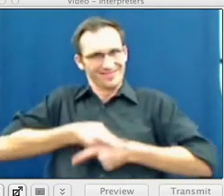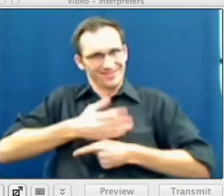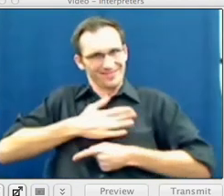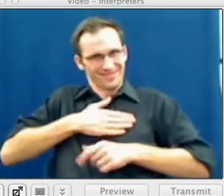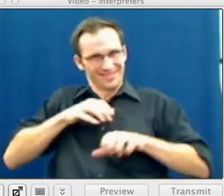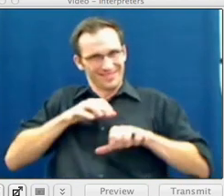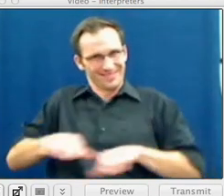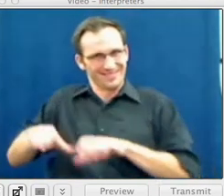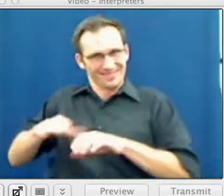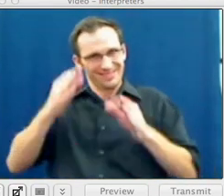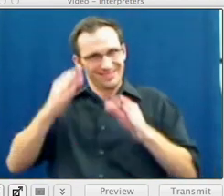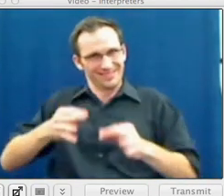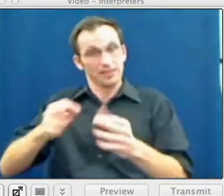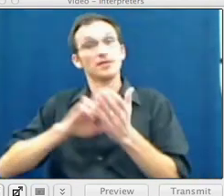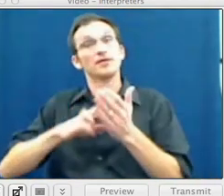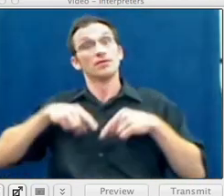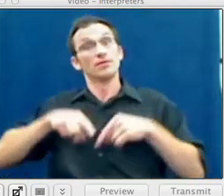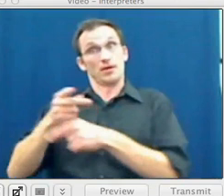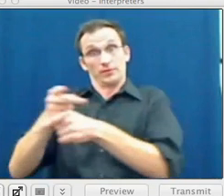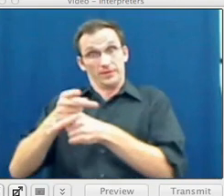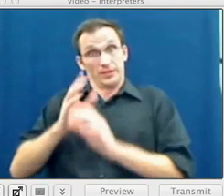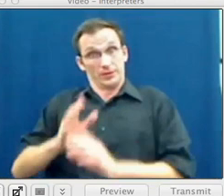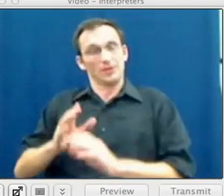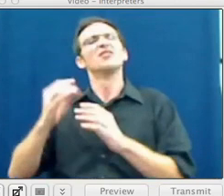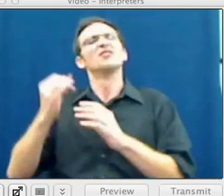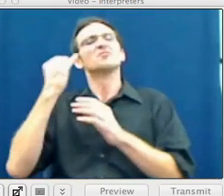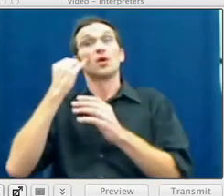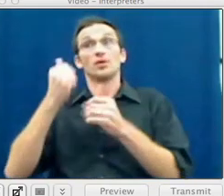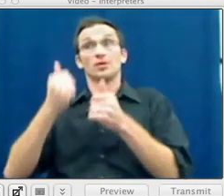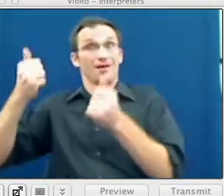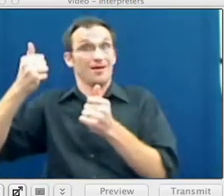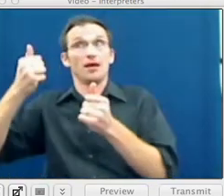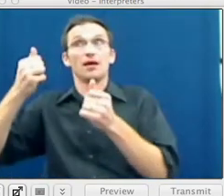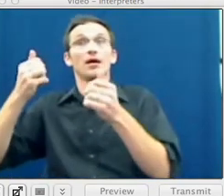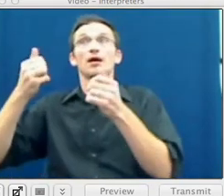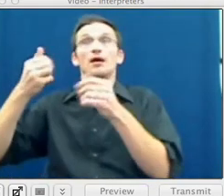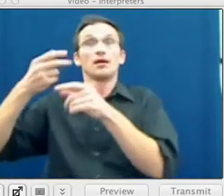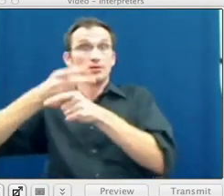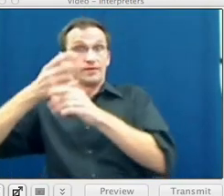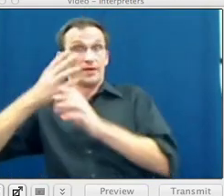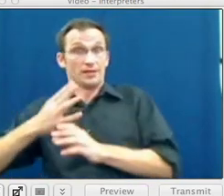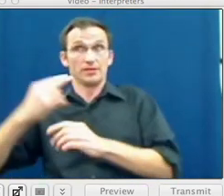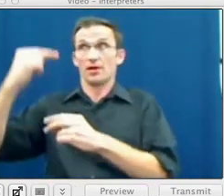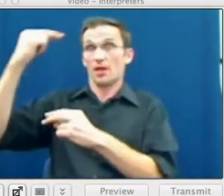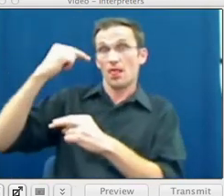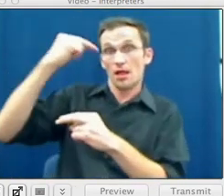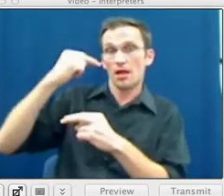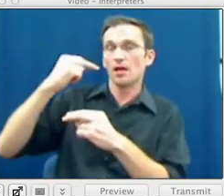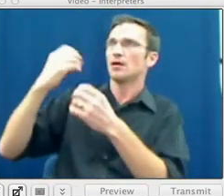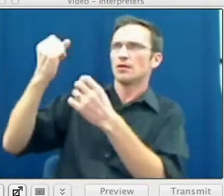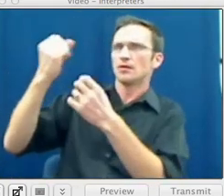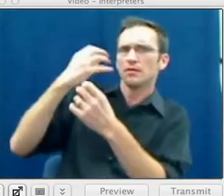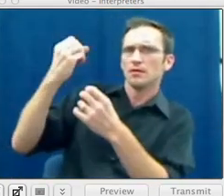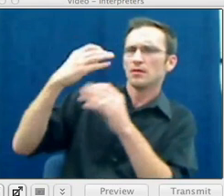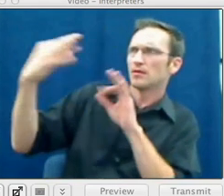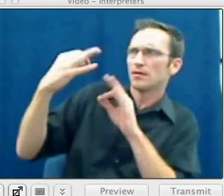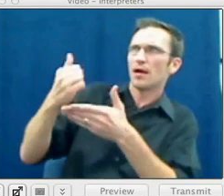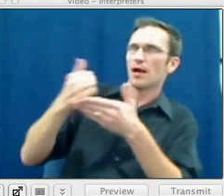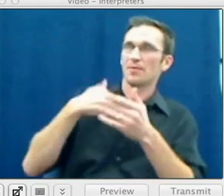the facilitator or the supervisor to help people to internalize this decision-making